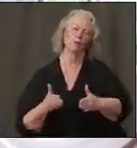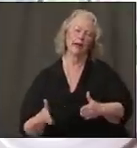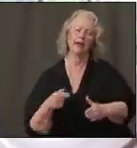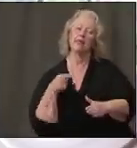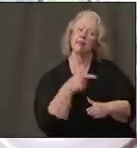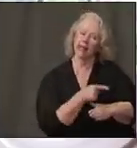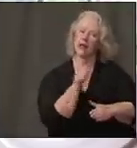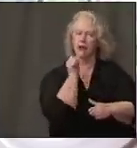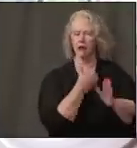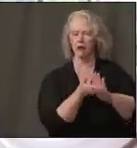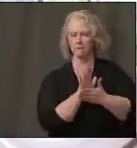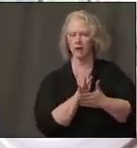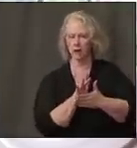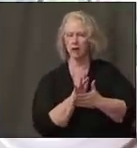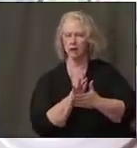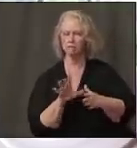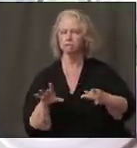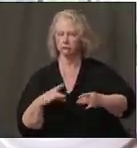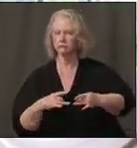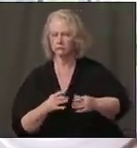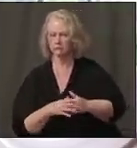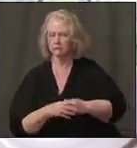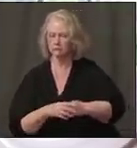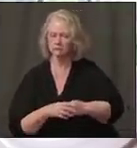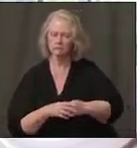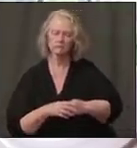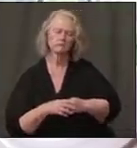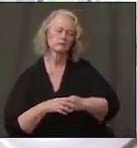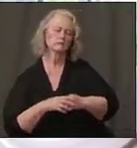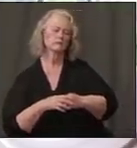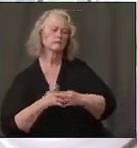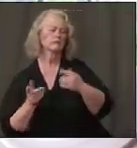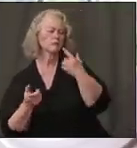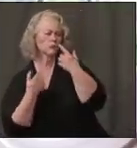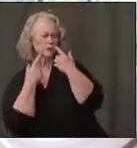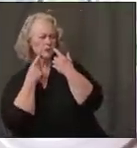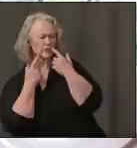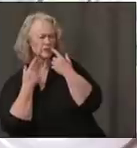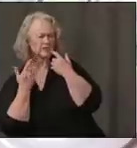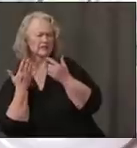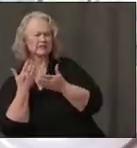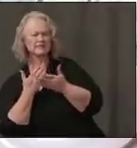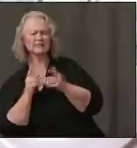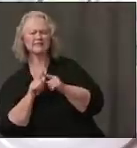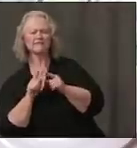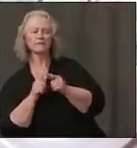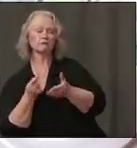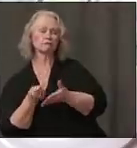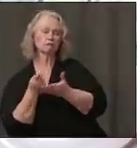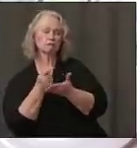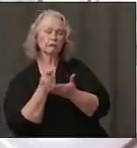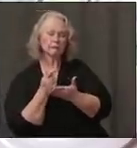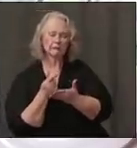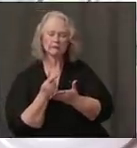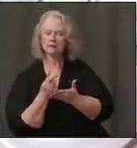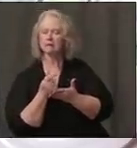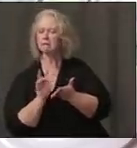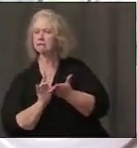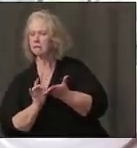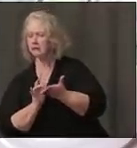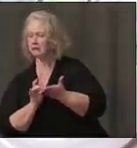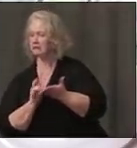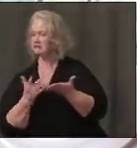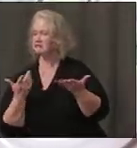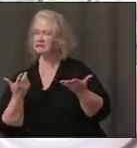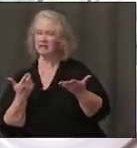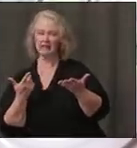infected. All right, one last question. You mentioned the therapies and the drugs. Are you seeing, you mentioned 3 or 4 different treatments. Is